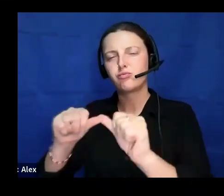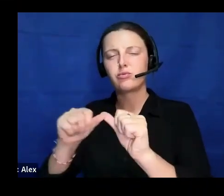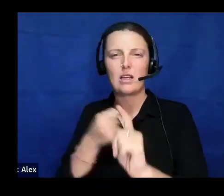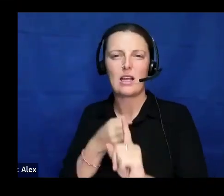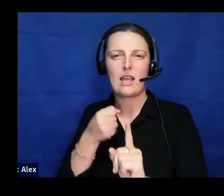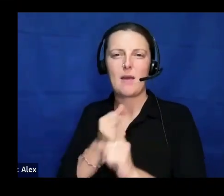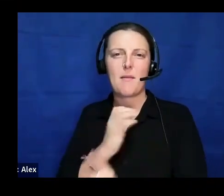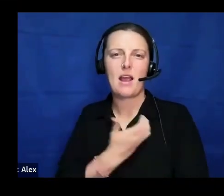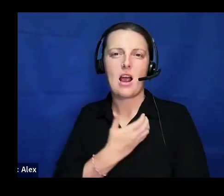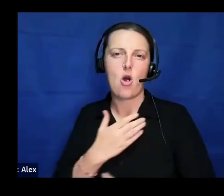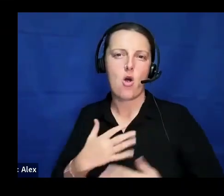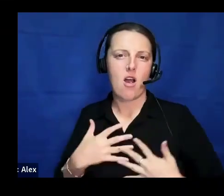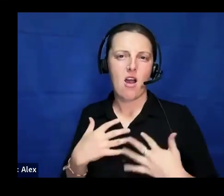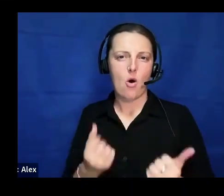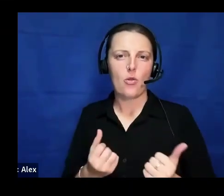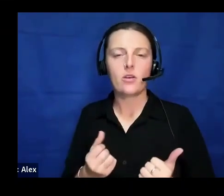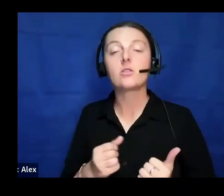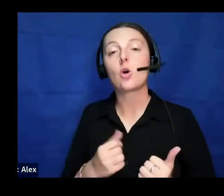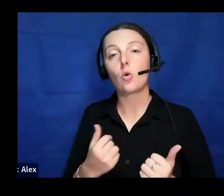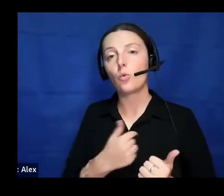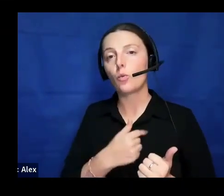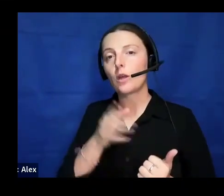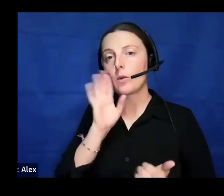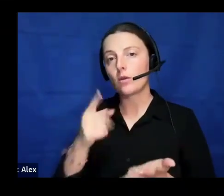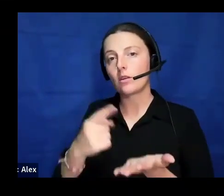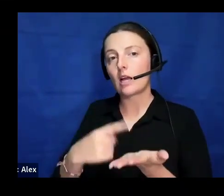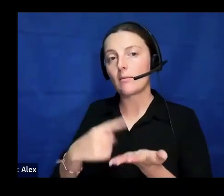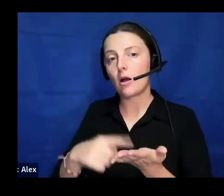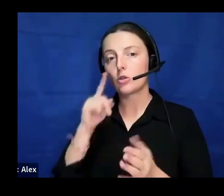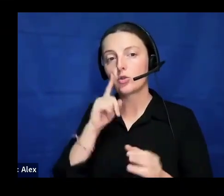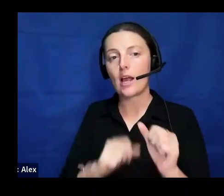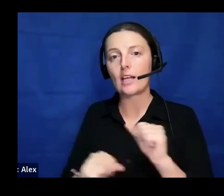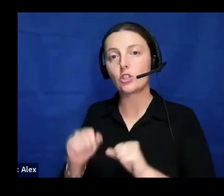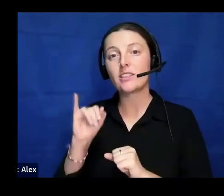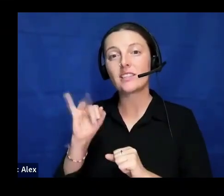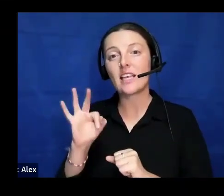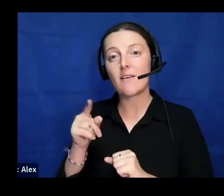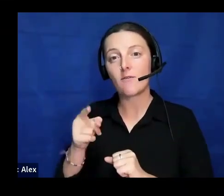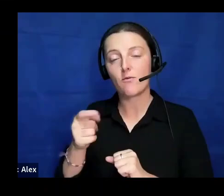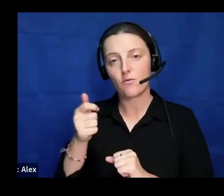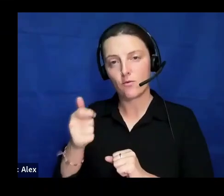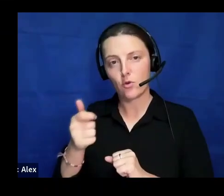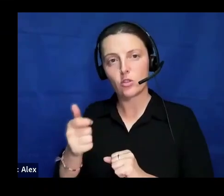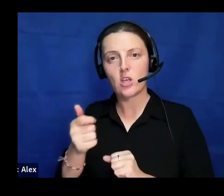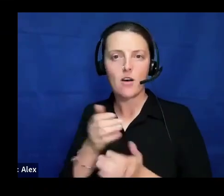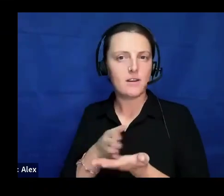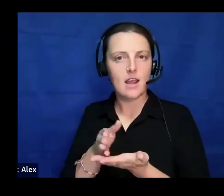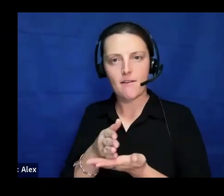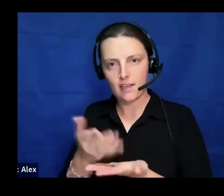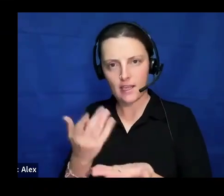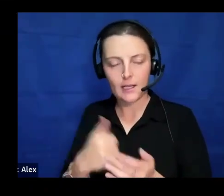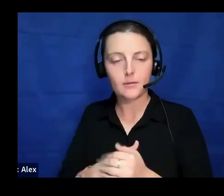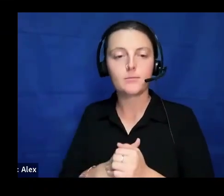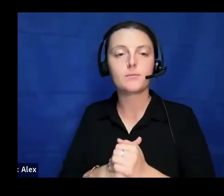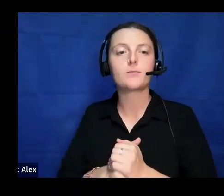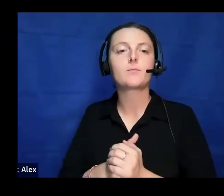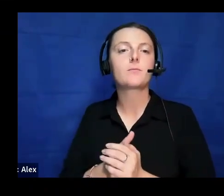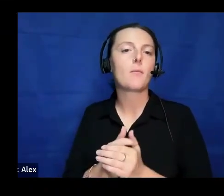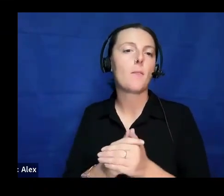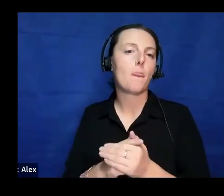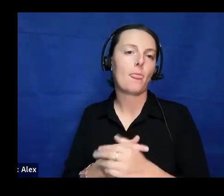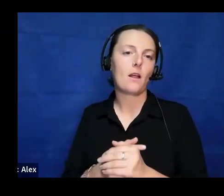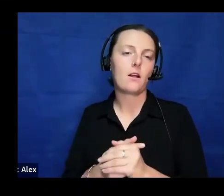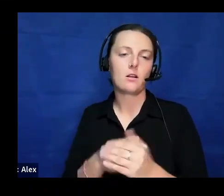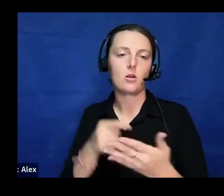what we might do if that is a symptom that you are navigating yourself. And then I also highlighted misuse of drugs and alcohol.